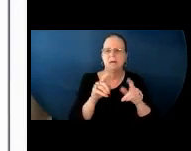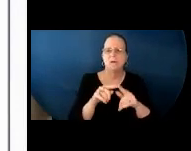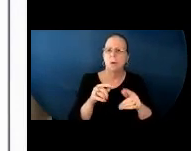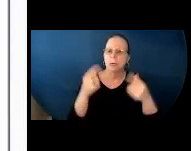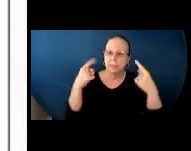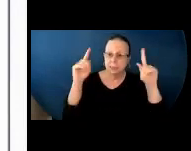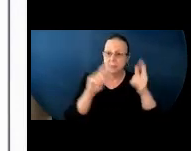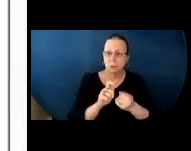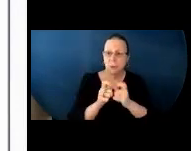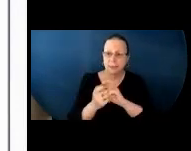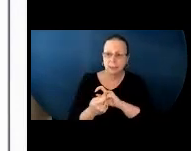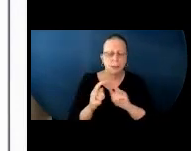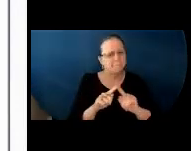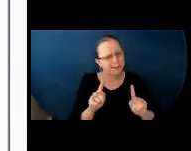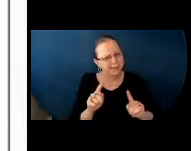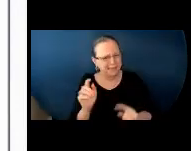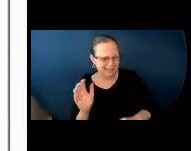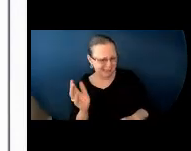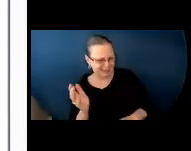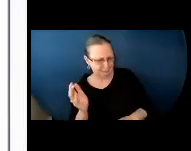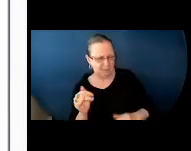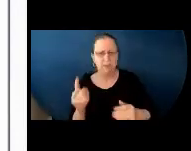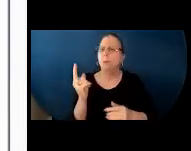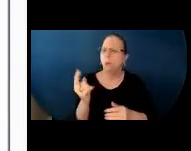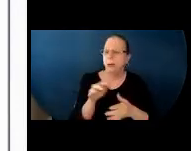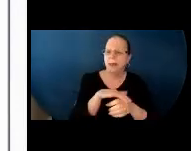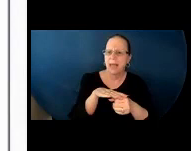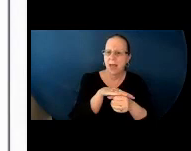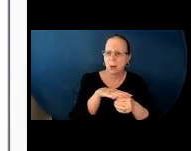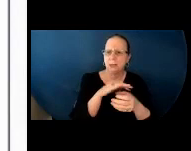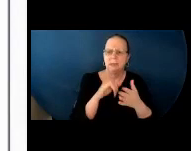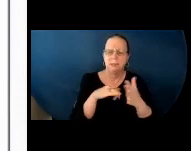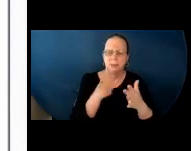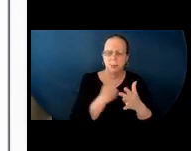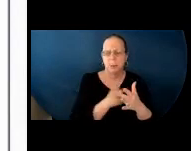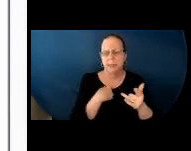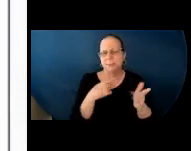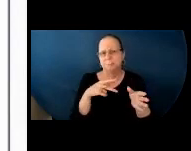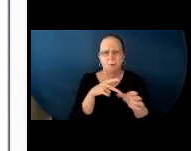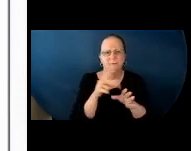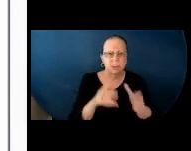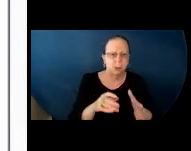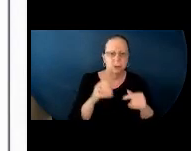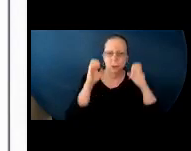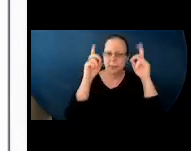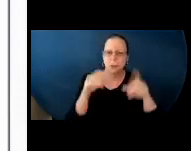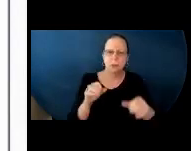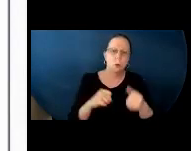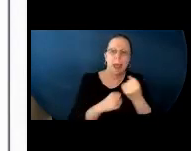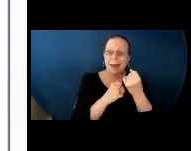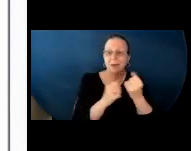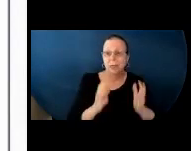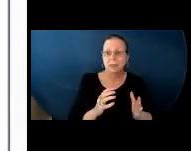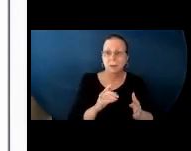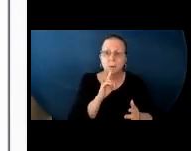be one of the areas that we as professionals, be it educators or employment professionals or advocates, really